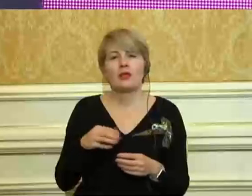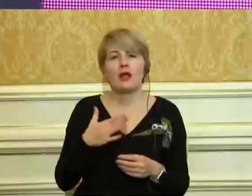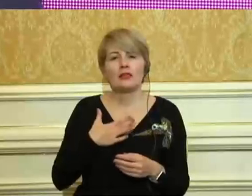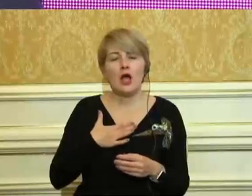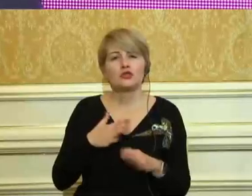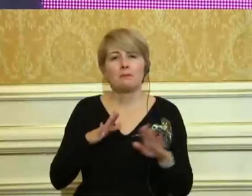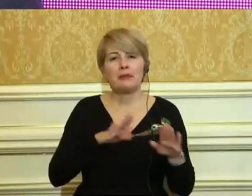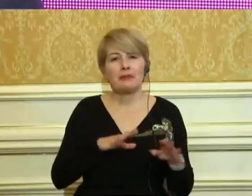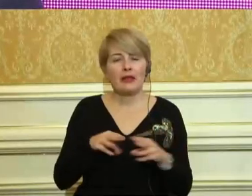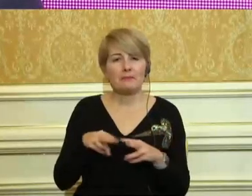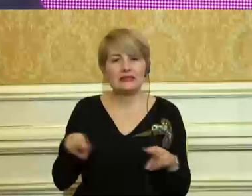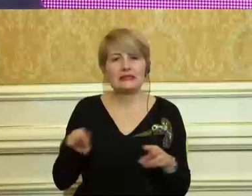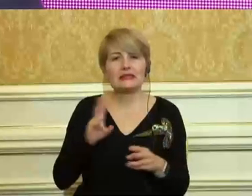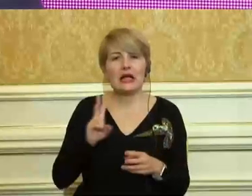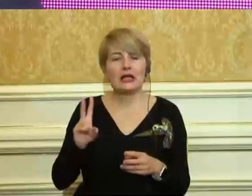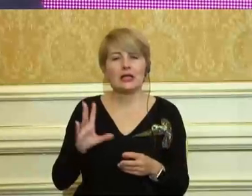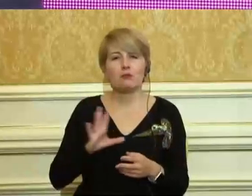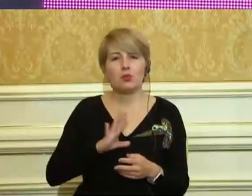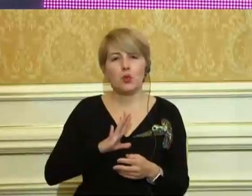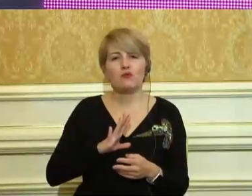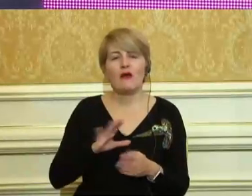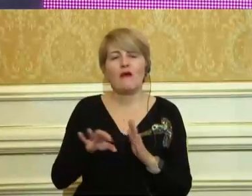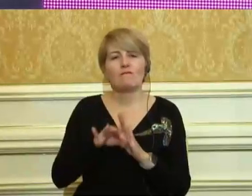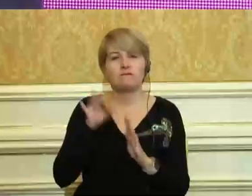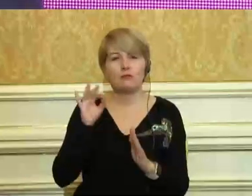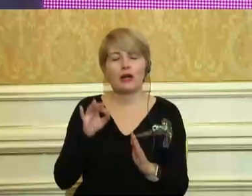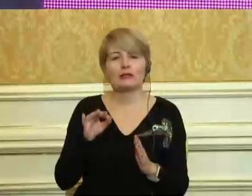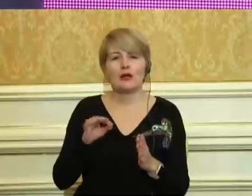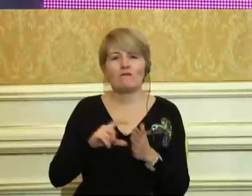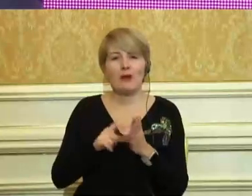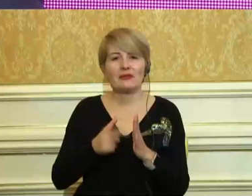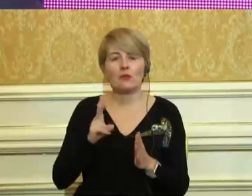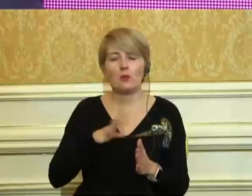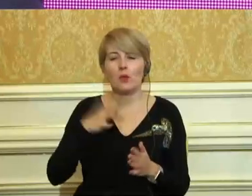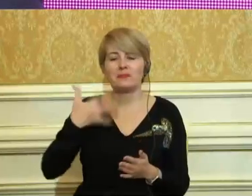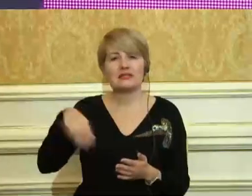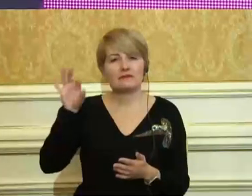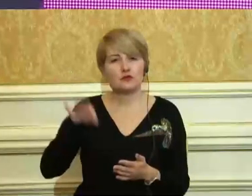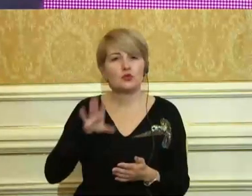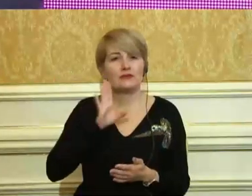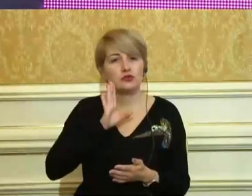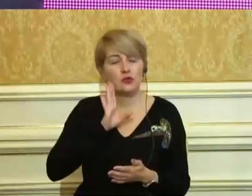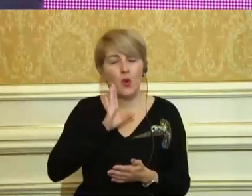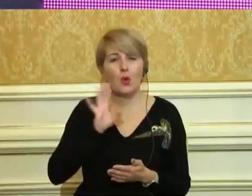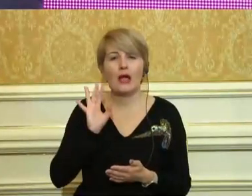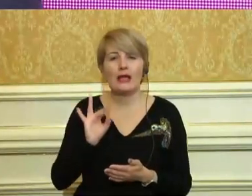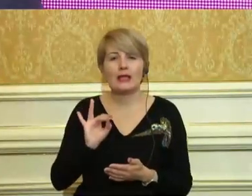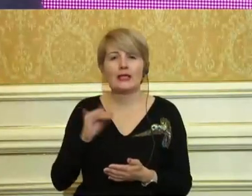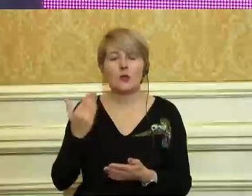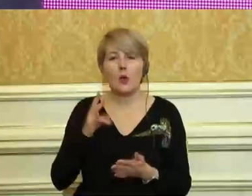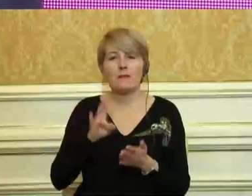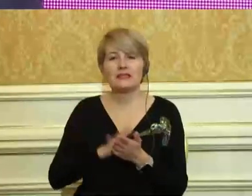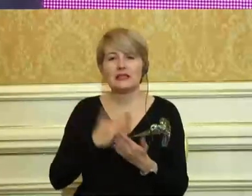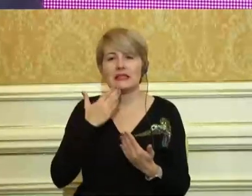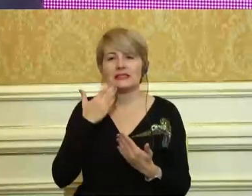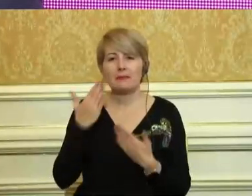select a cabinet of 50% women. And when he was asked by the media, well, why did you do that? He looked